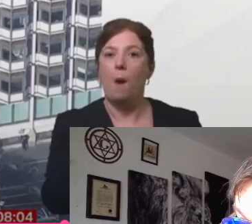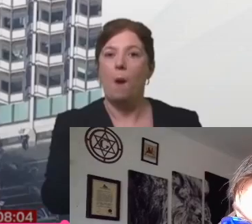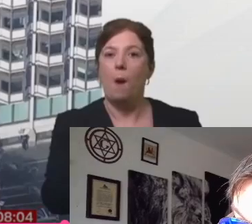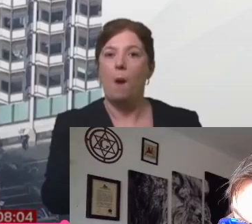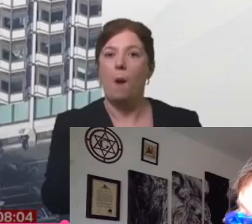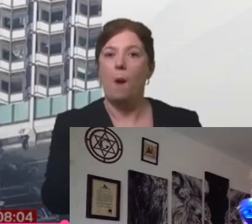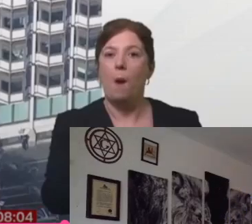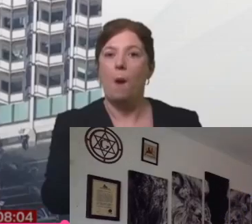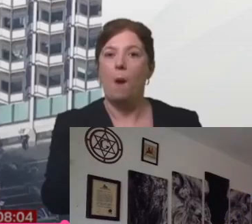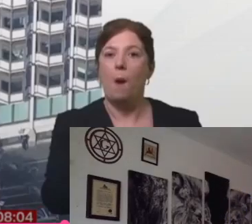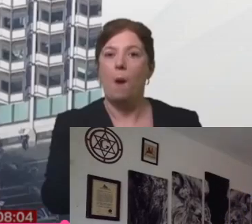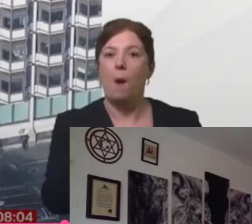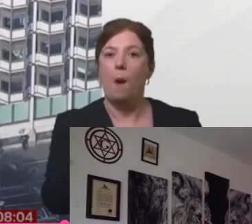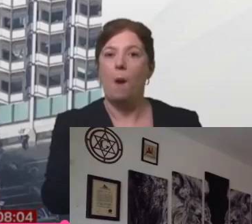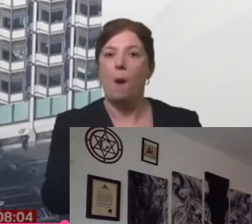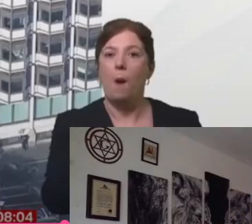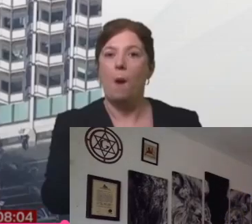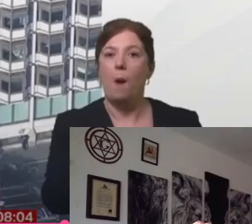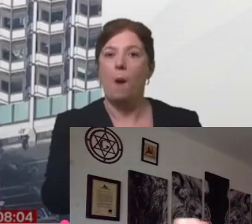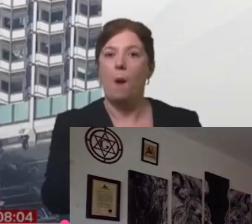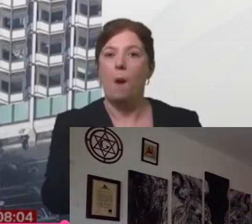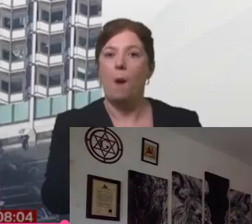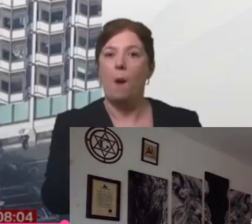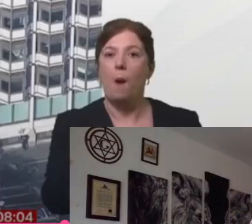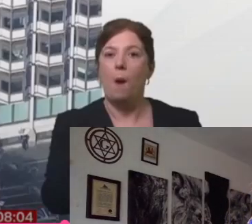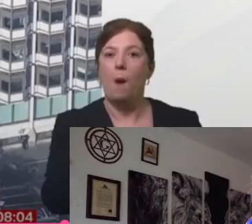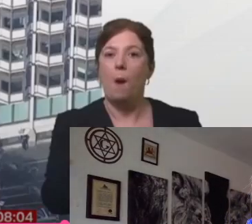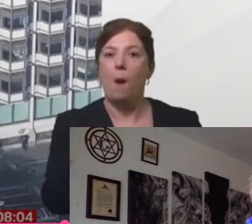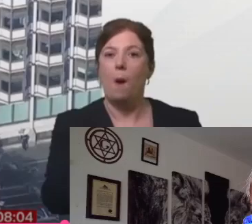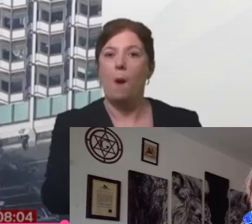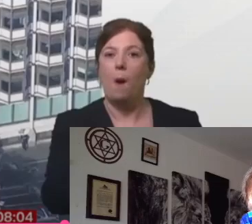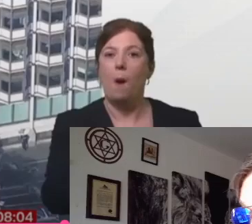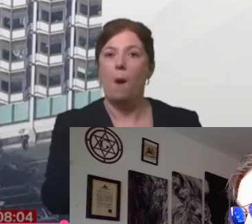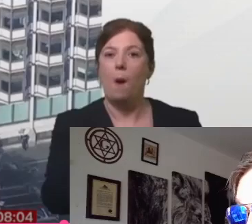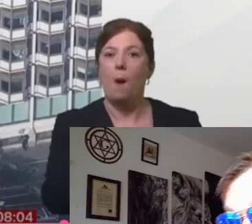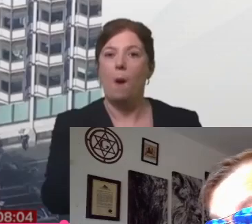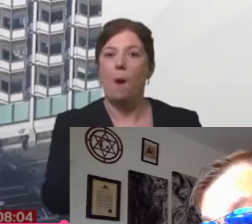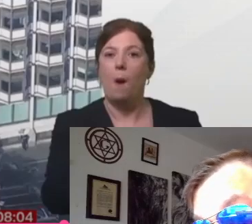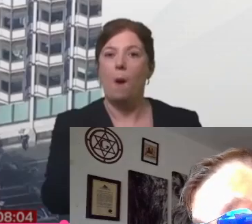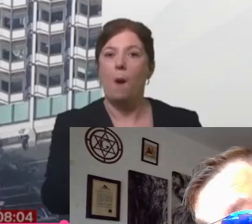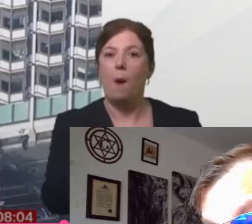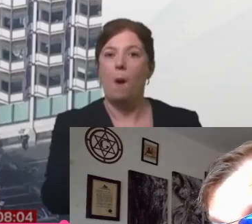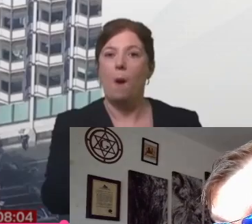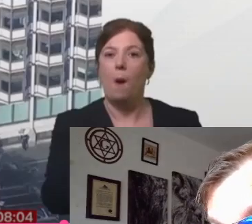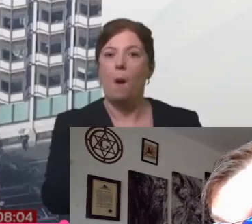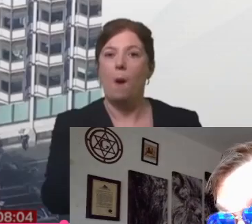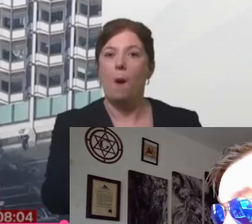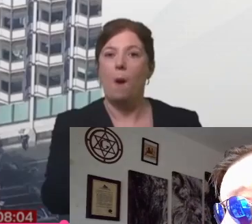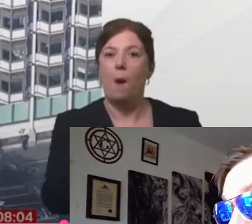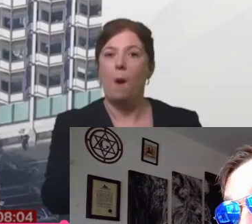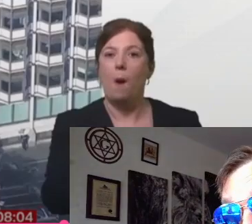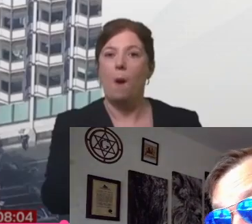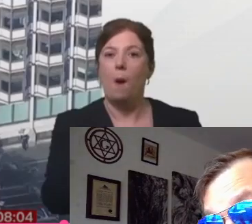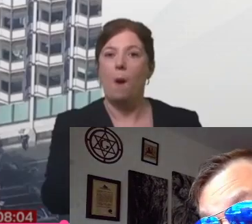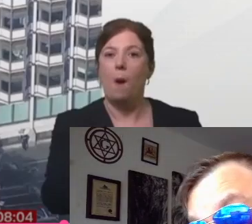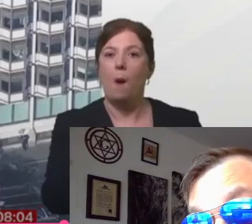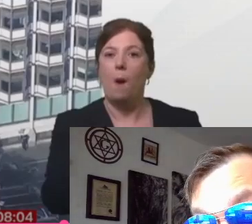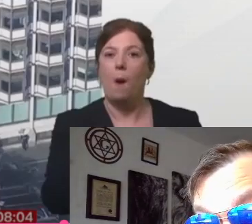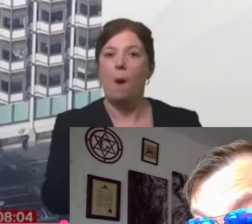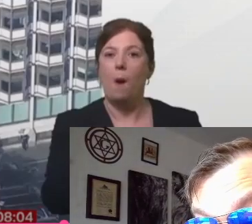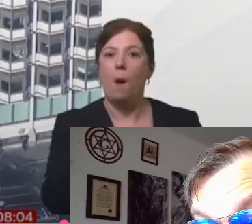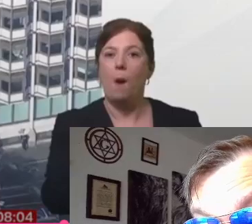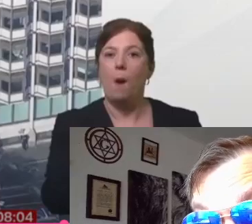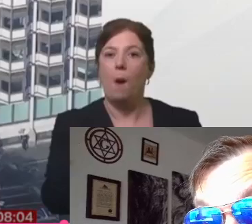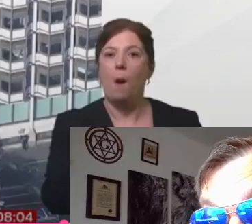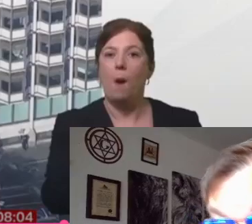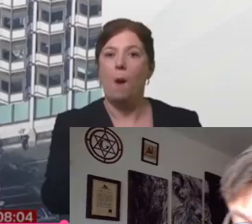that anymore, right? But you do have local representatives who are required to stay and not only